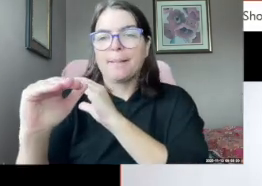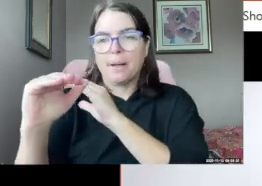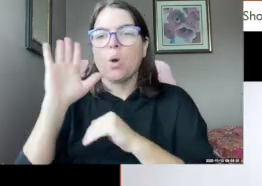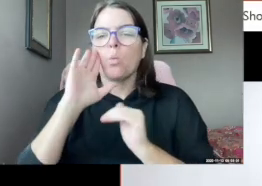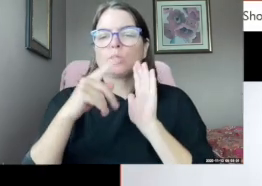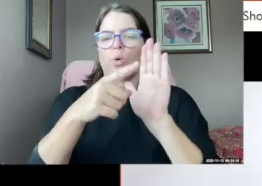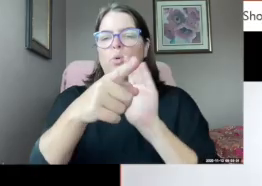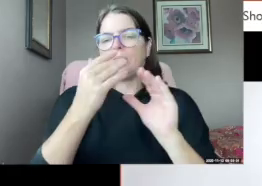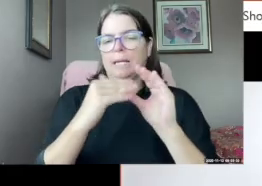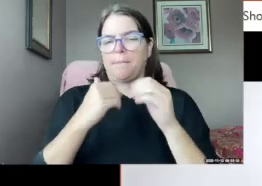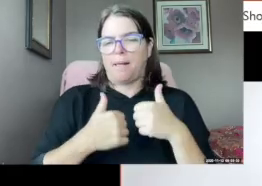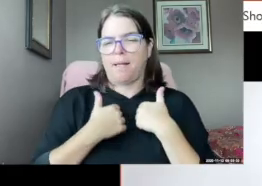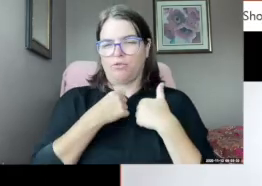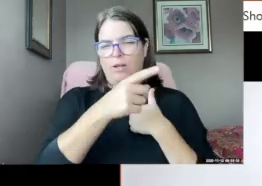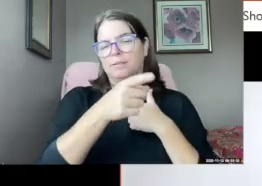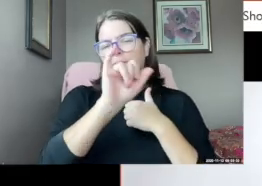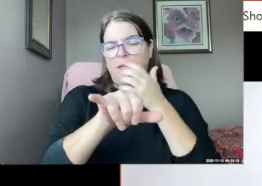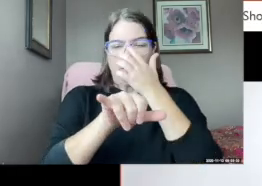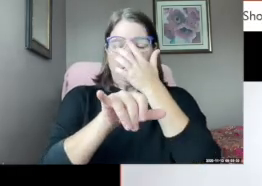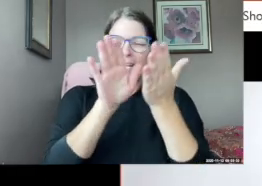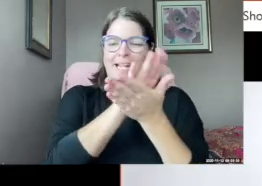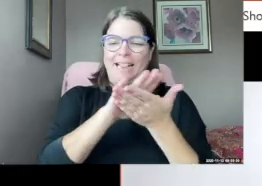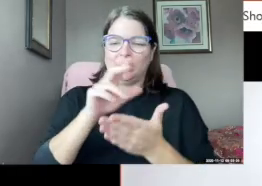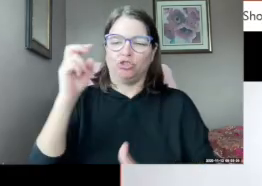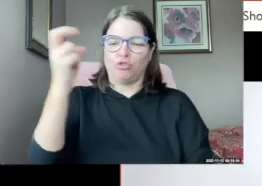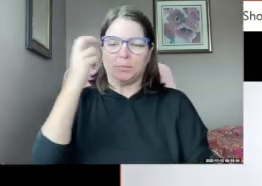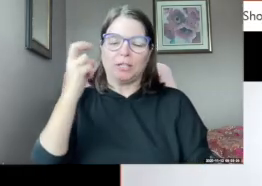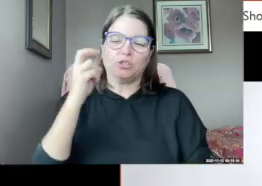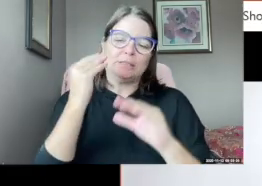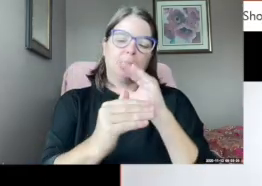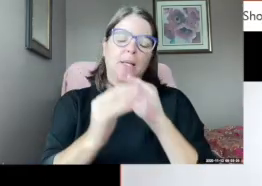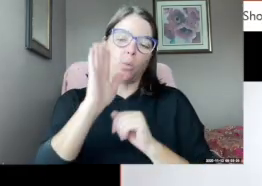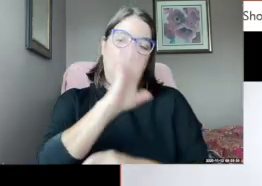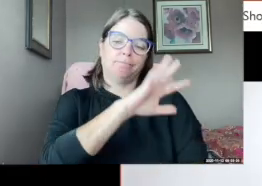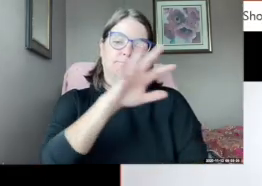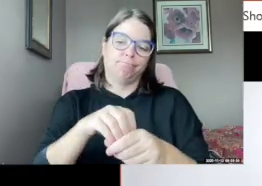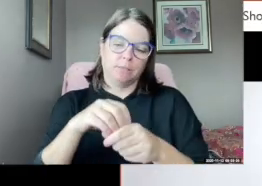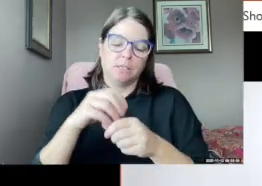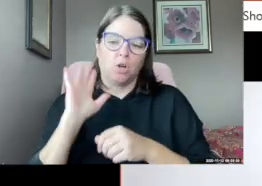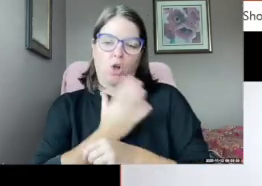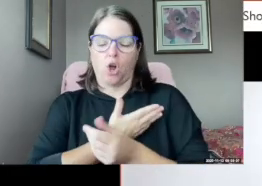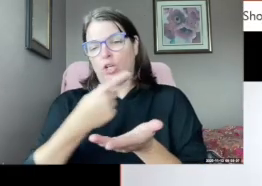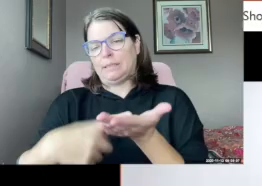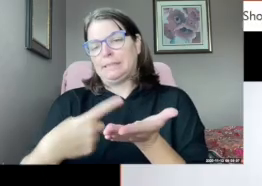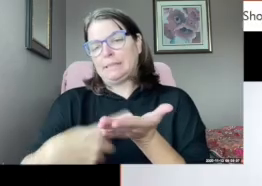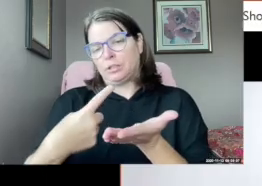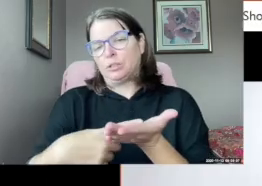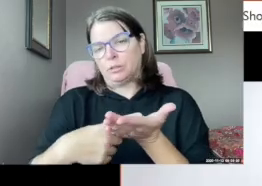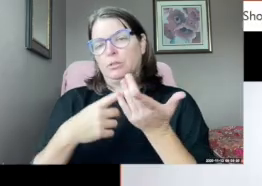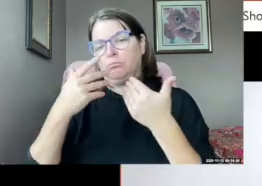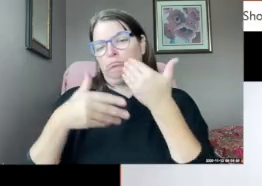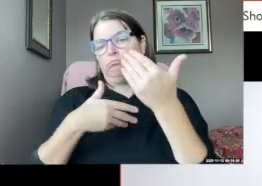email address we'll show on the screen in a little bit. It's our clean transportation email, and we'll incorporate those into the